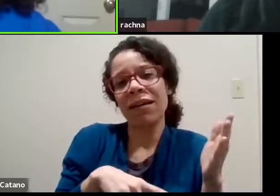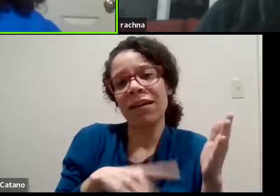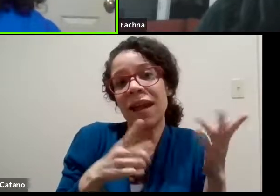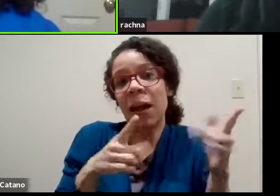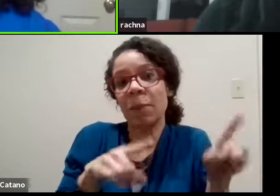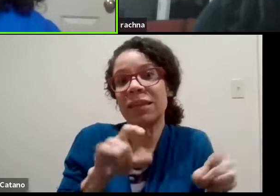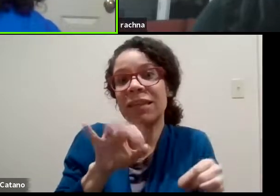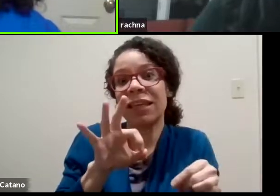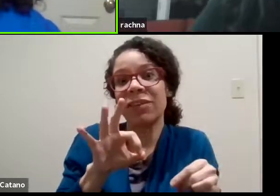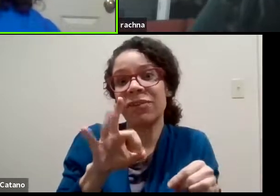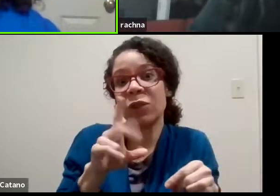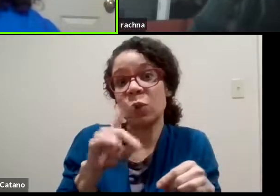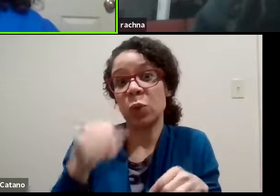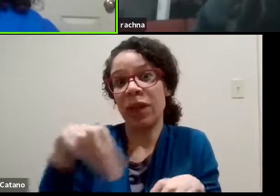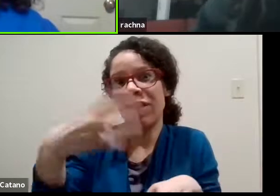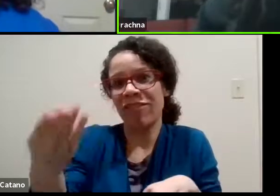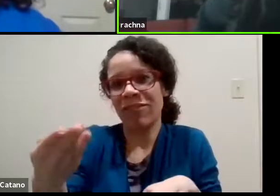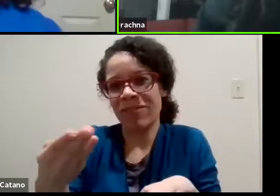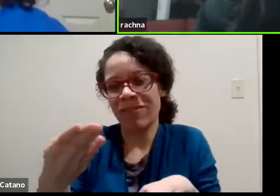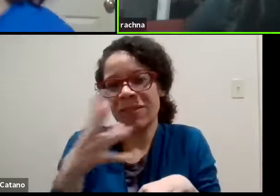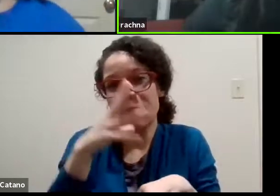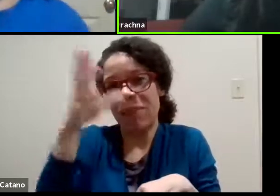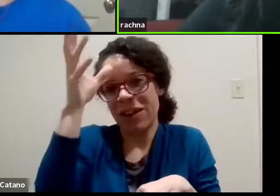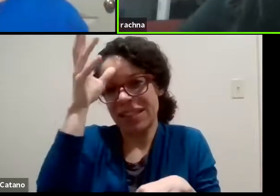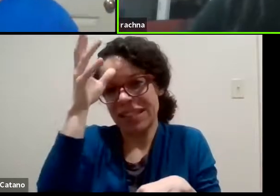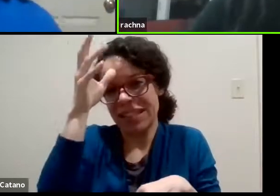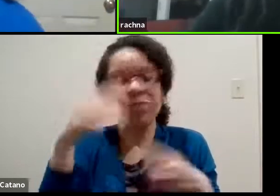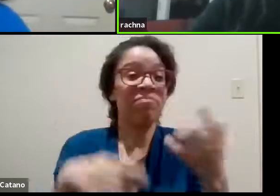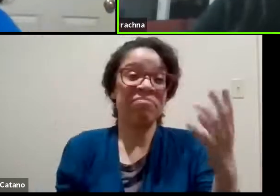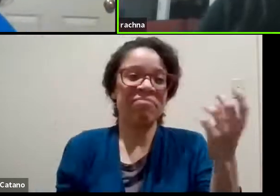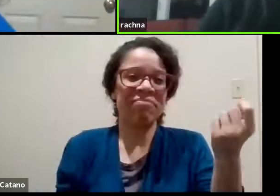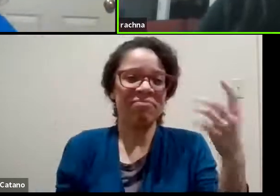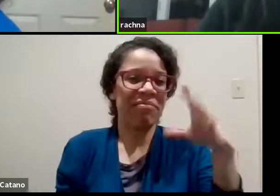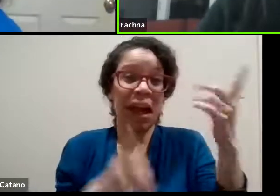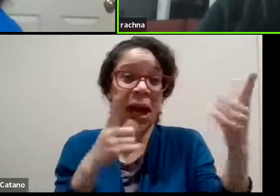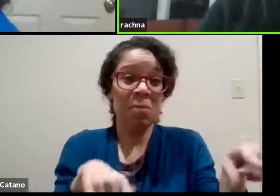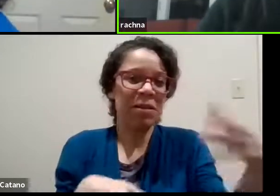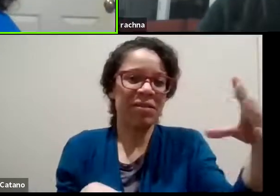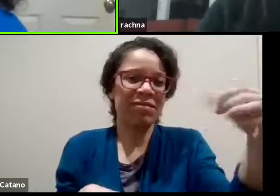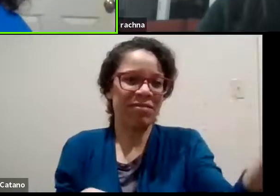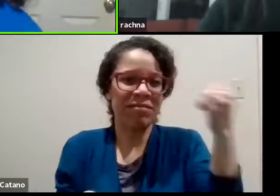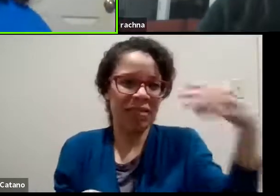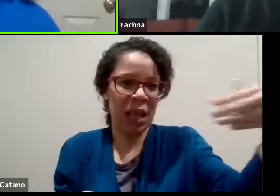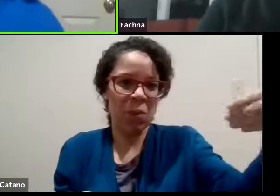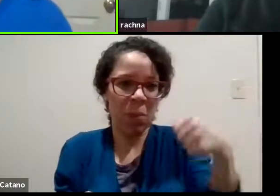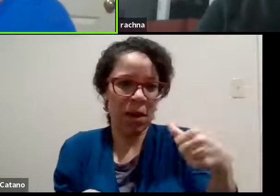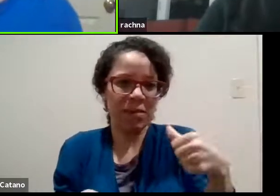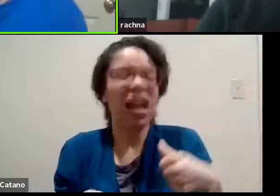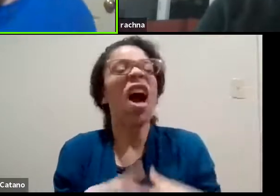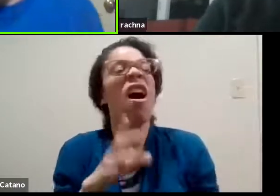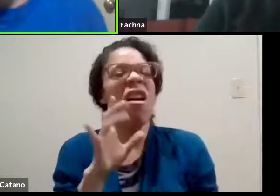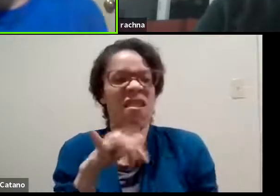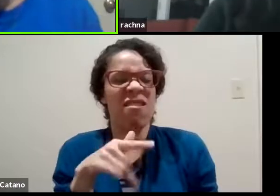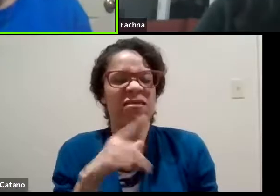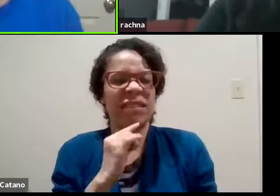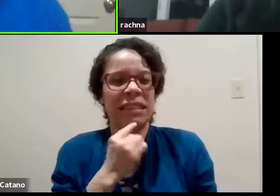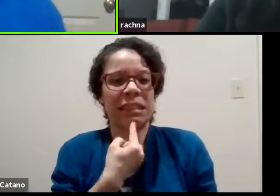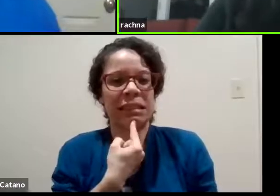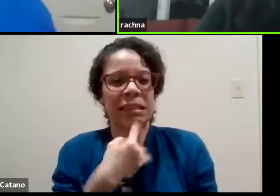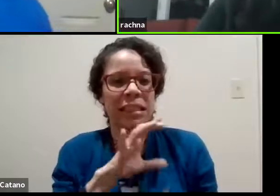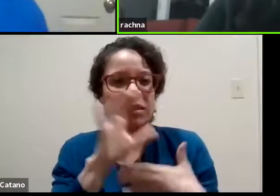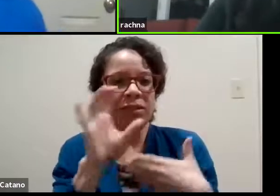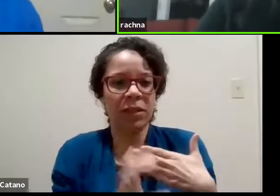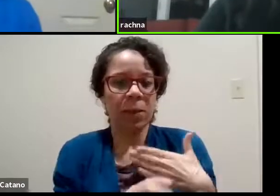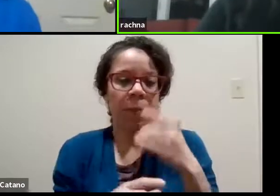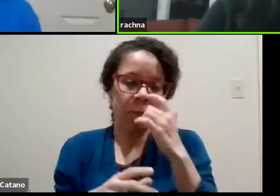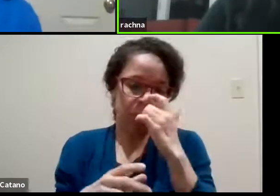a copy of those results? They won't pay me. That's a big consequence. Yeah. I mean, I've